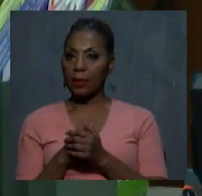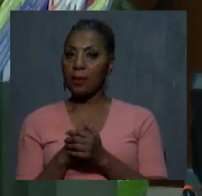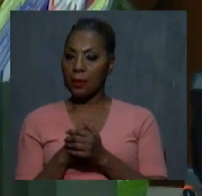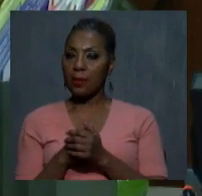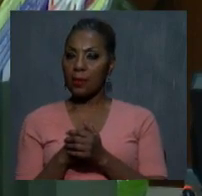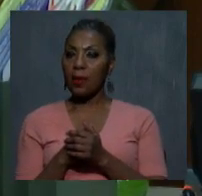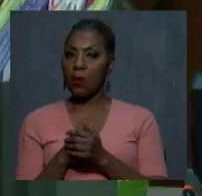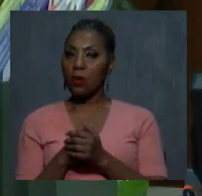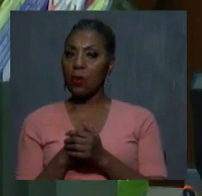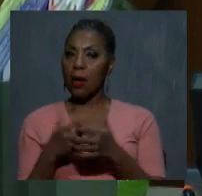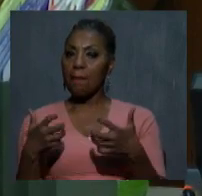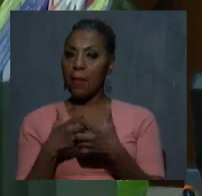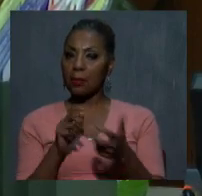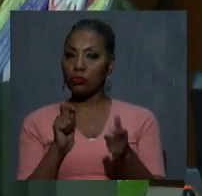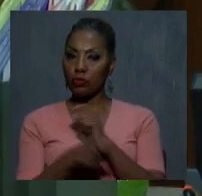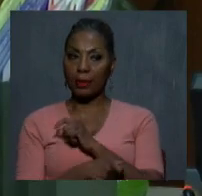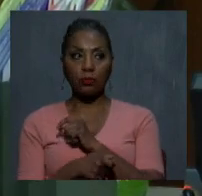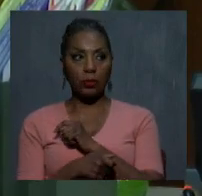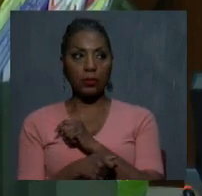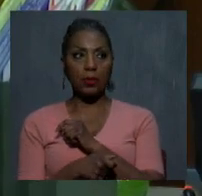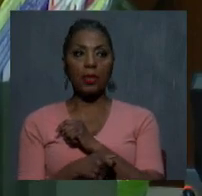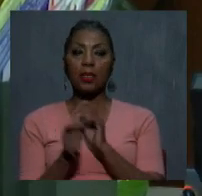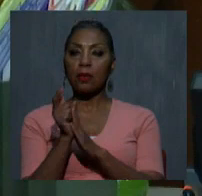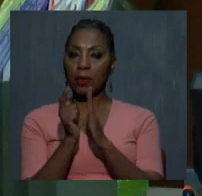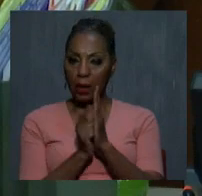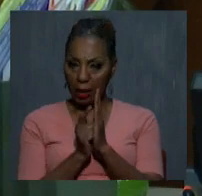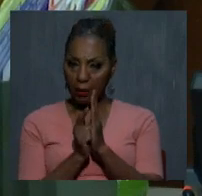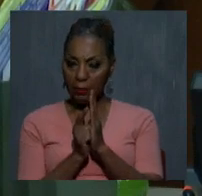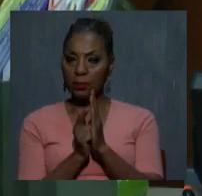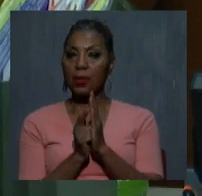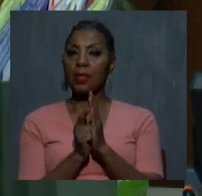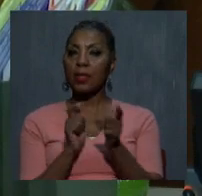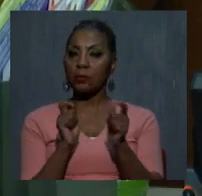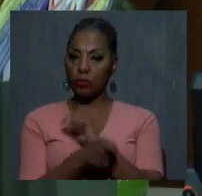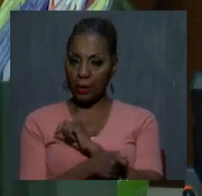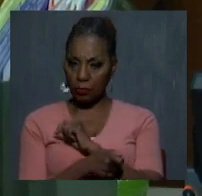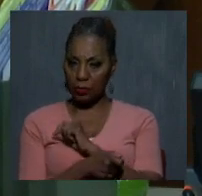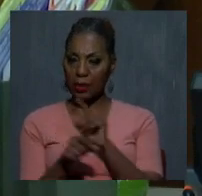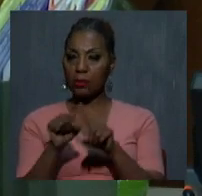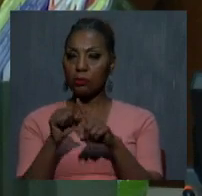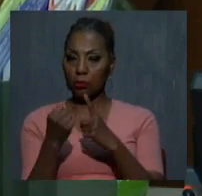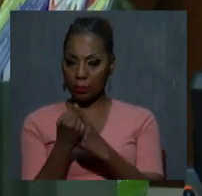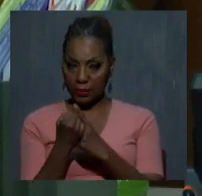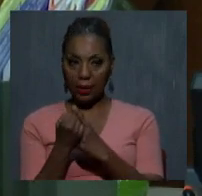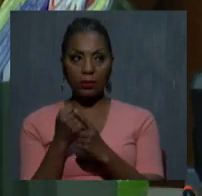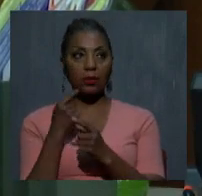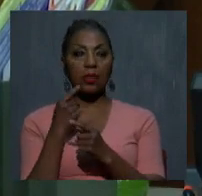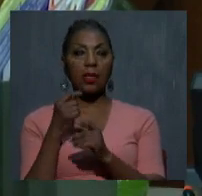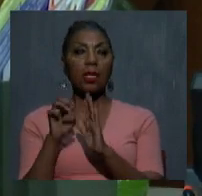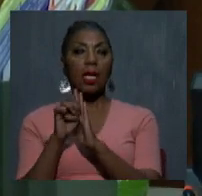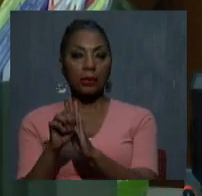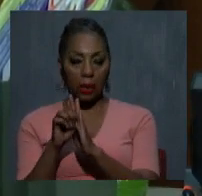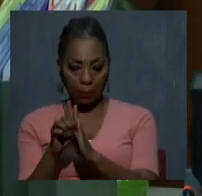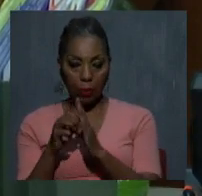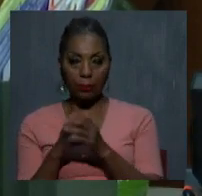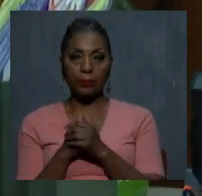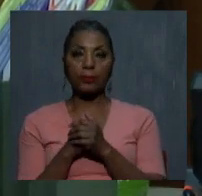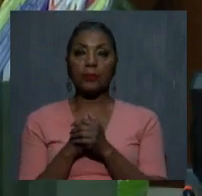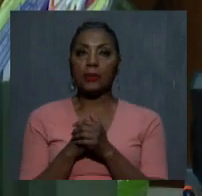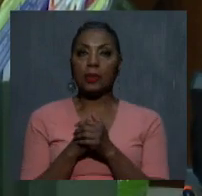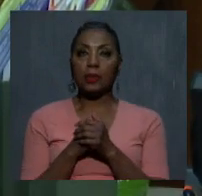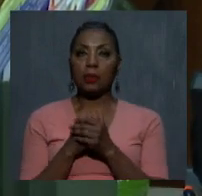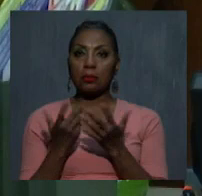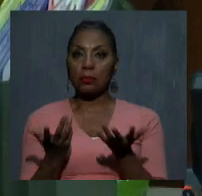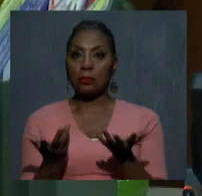with changes in the statutes and some changes in the law and some changes in the circumstances. For example, there are